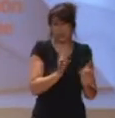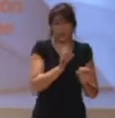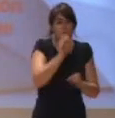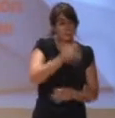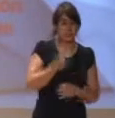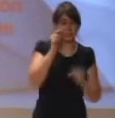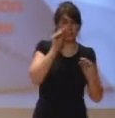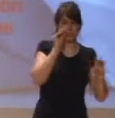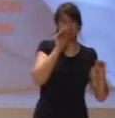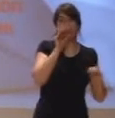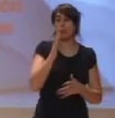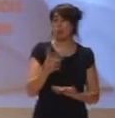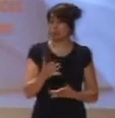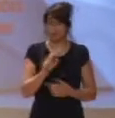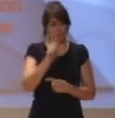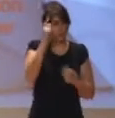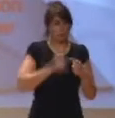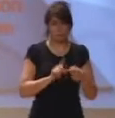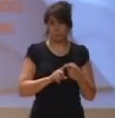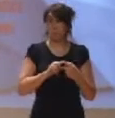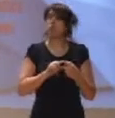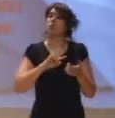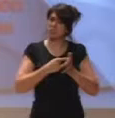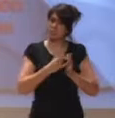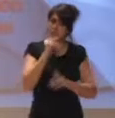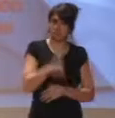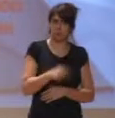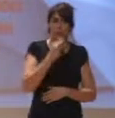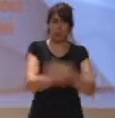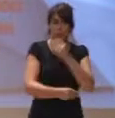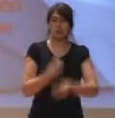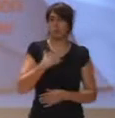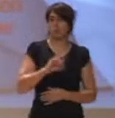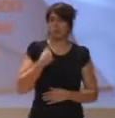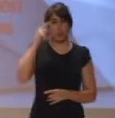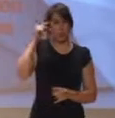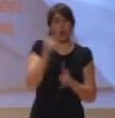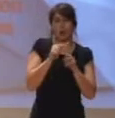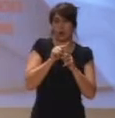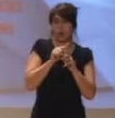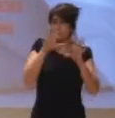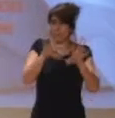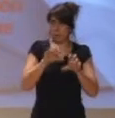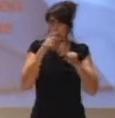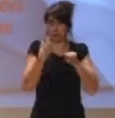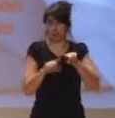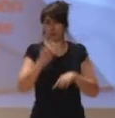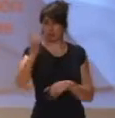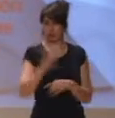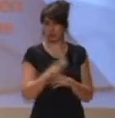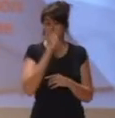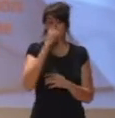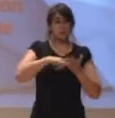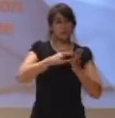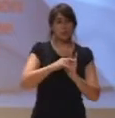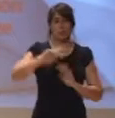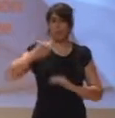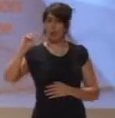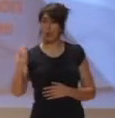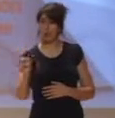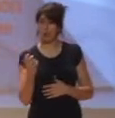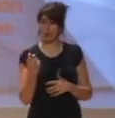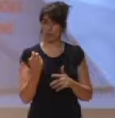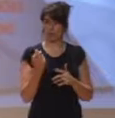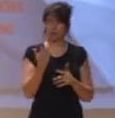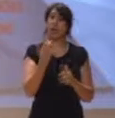out. However, these techniques can be used also for learning. There's other kinds of technologies in